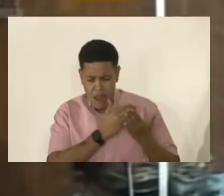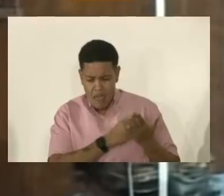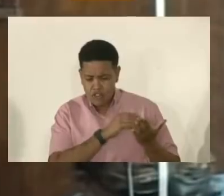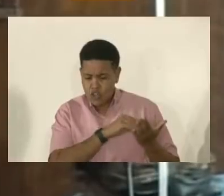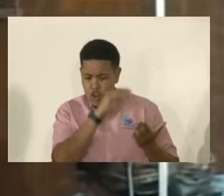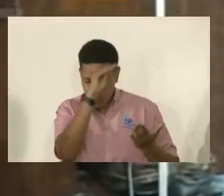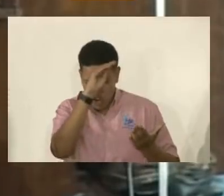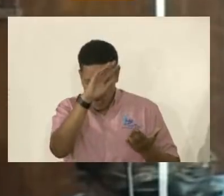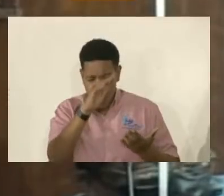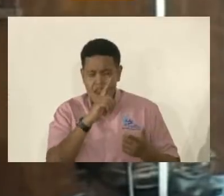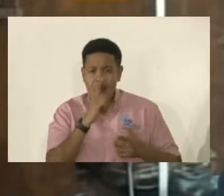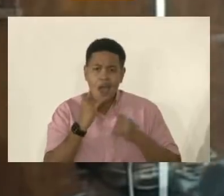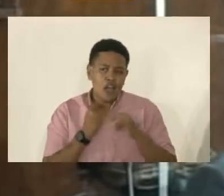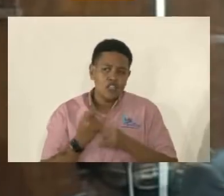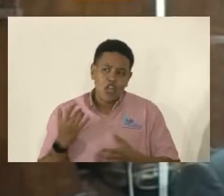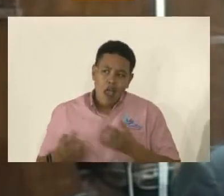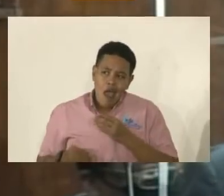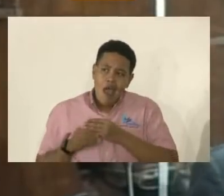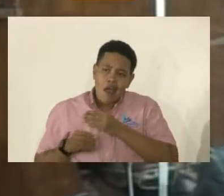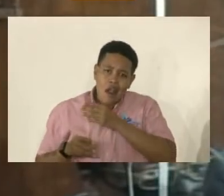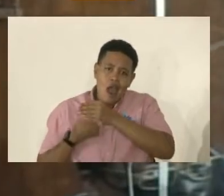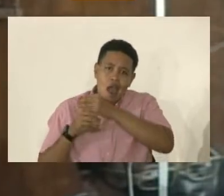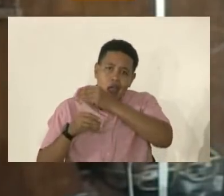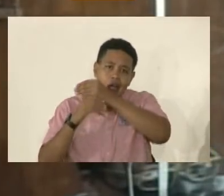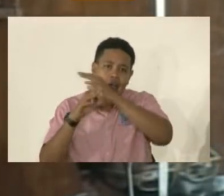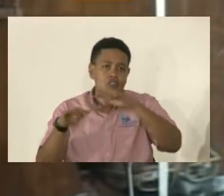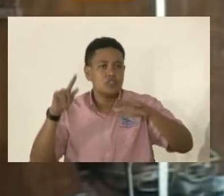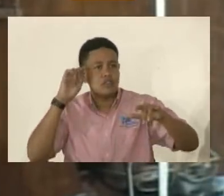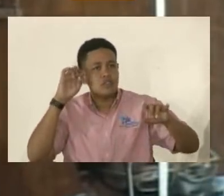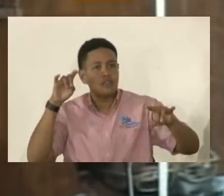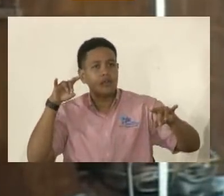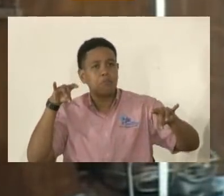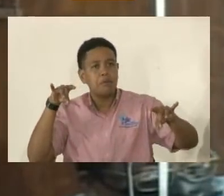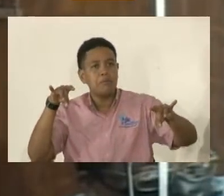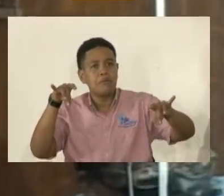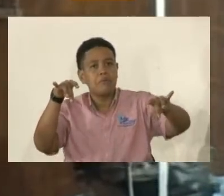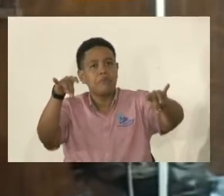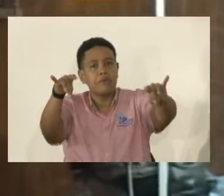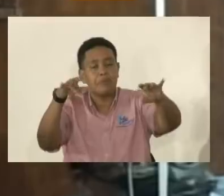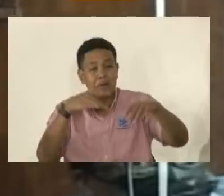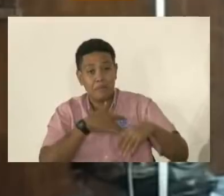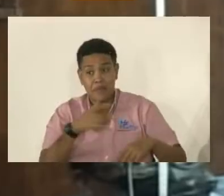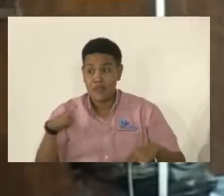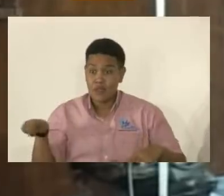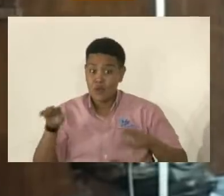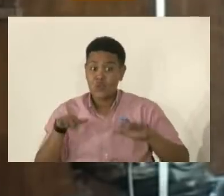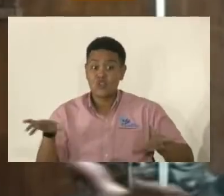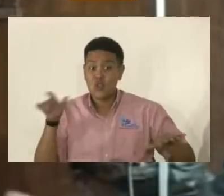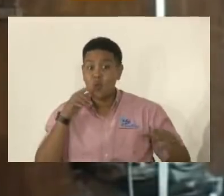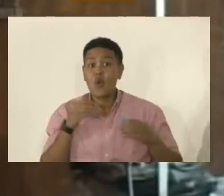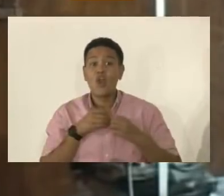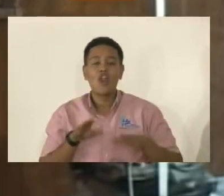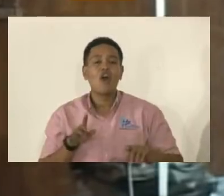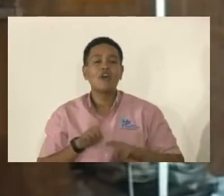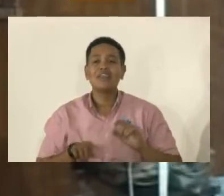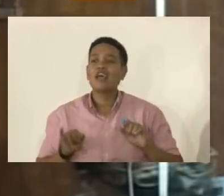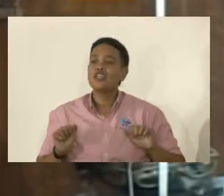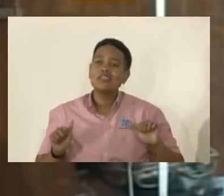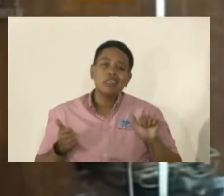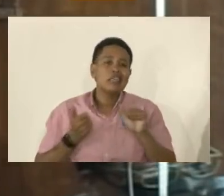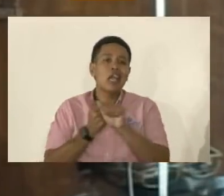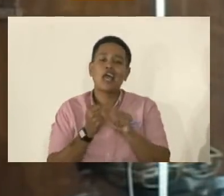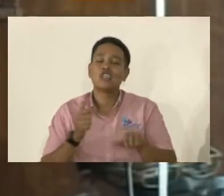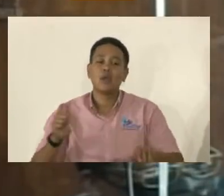year. Those children who have been lost cannot just catch up later.